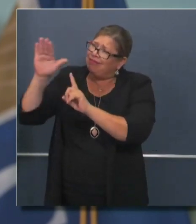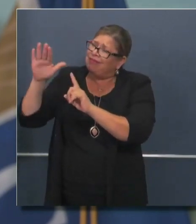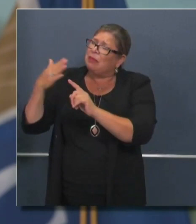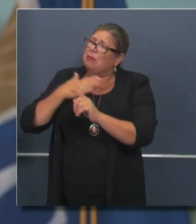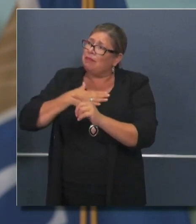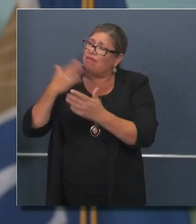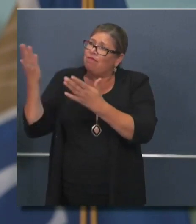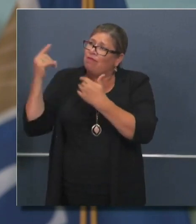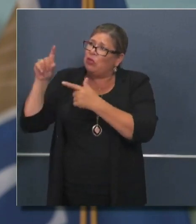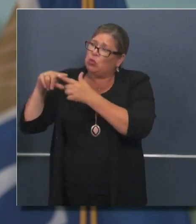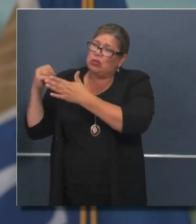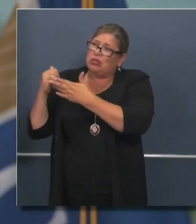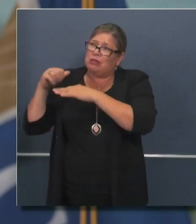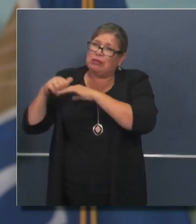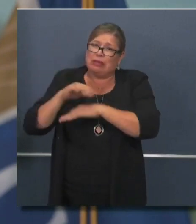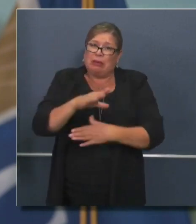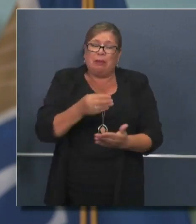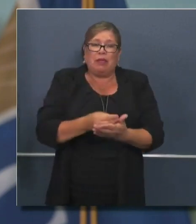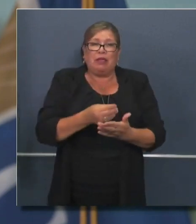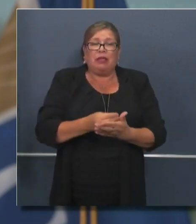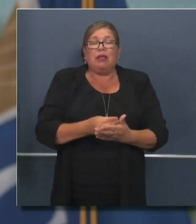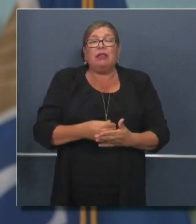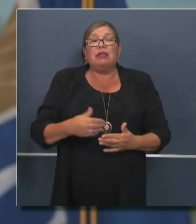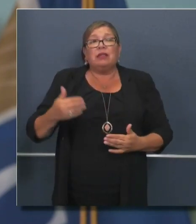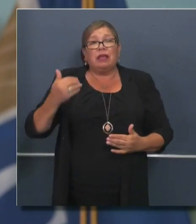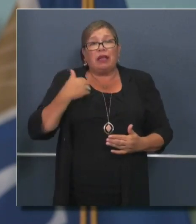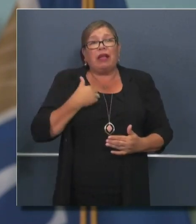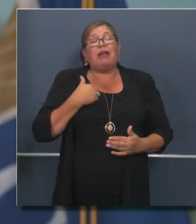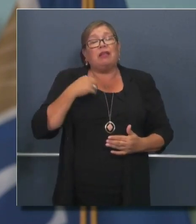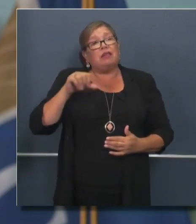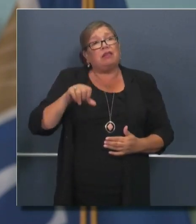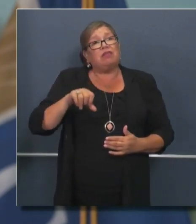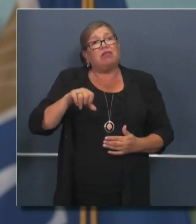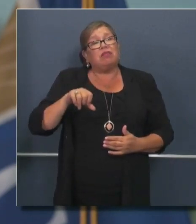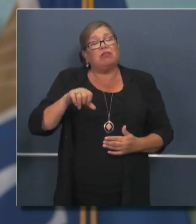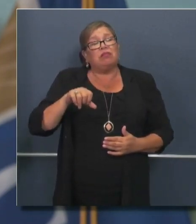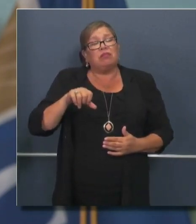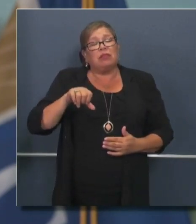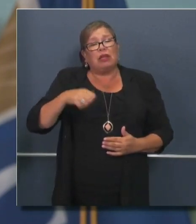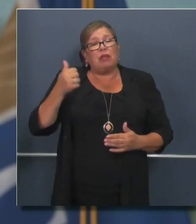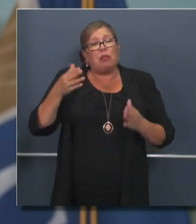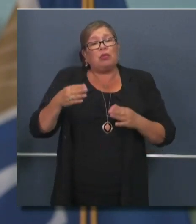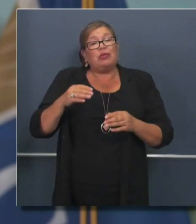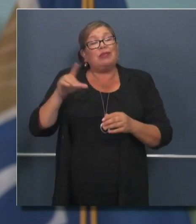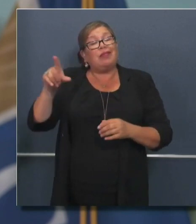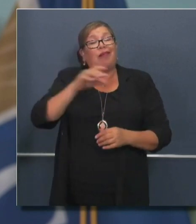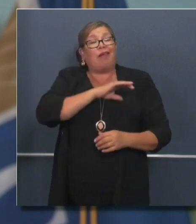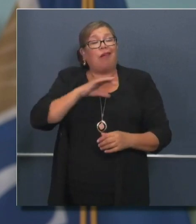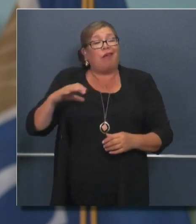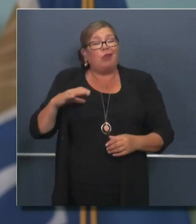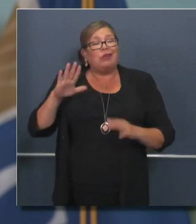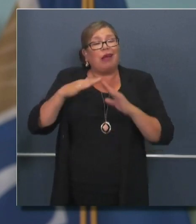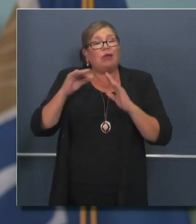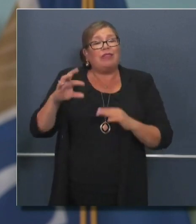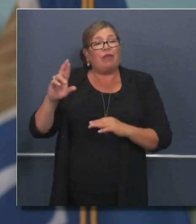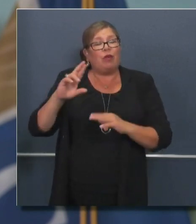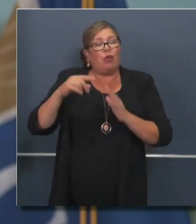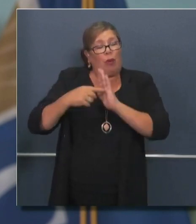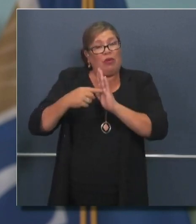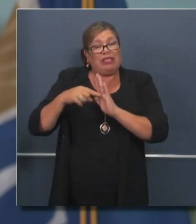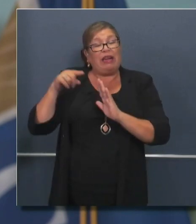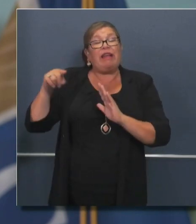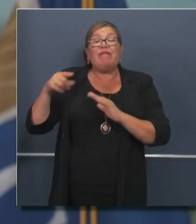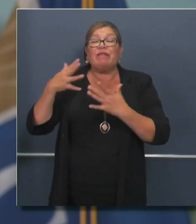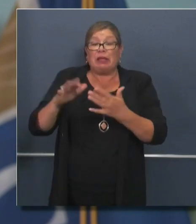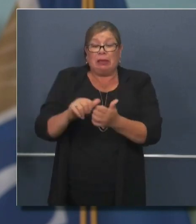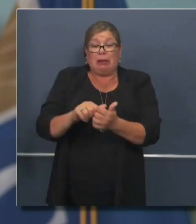colleagues and she got one co-equal branch within the Congress, the House of Representatives, to